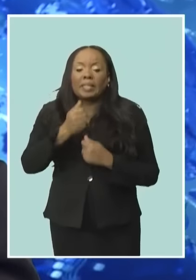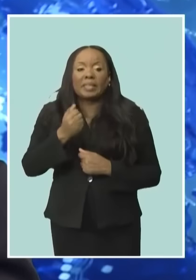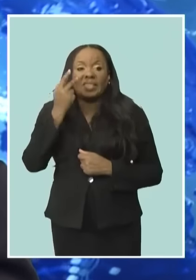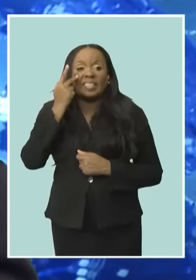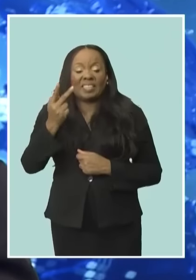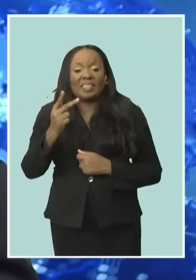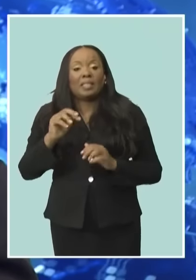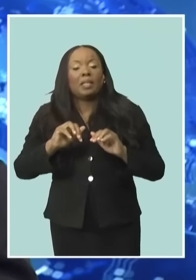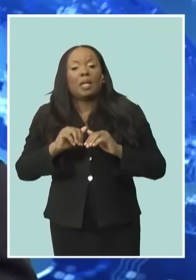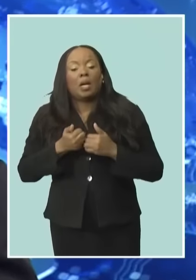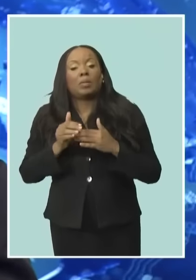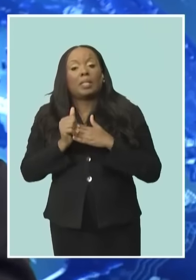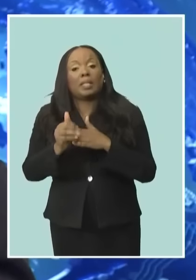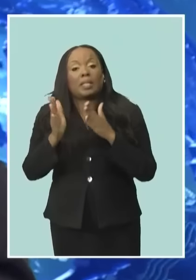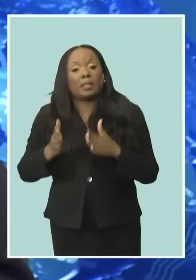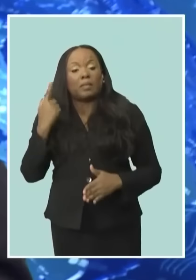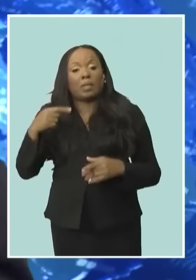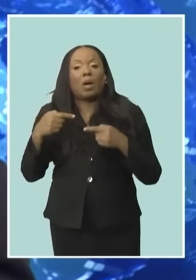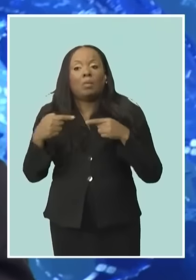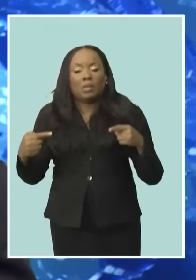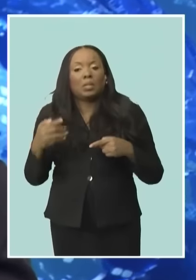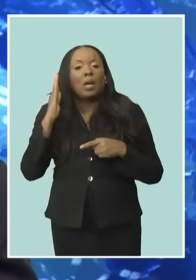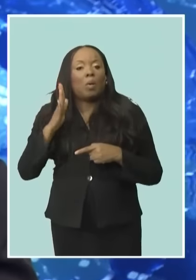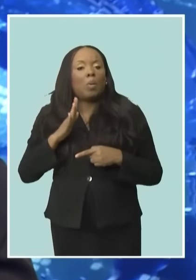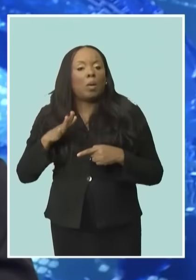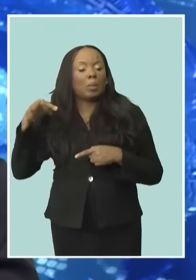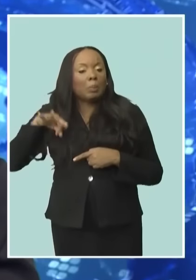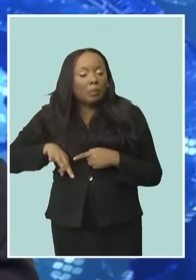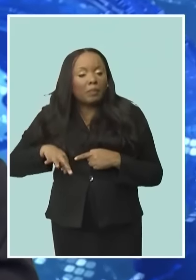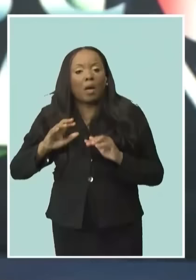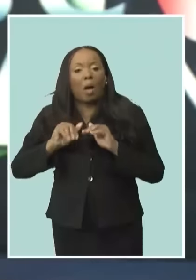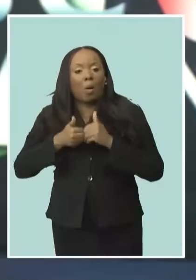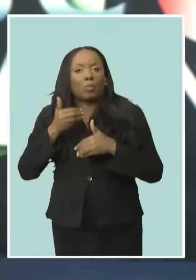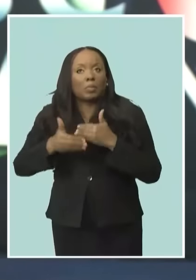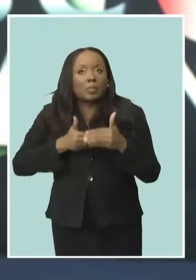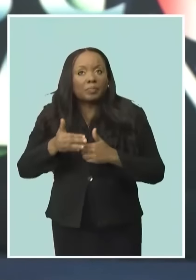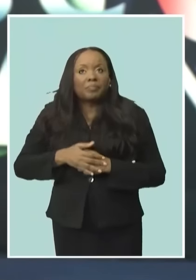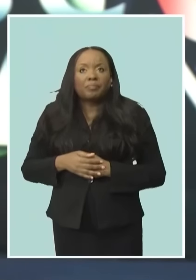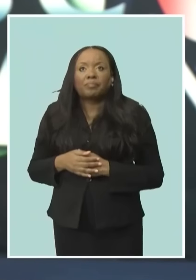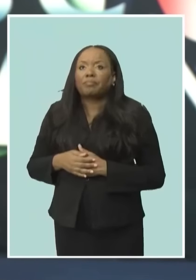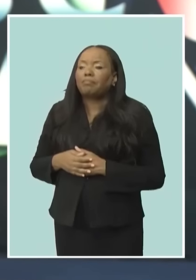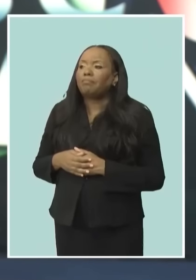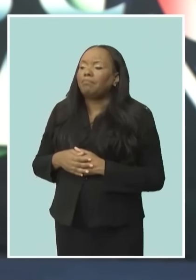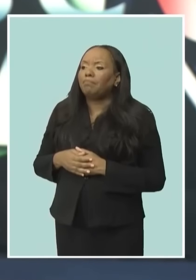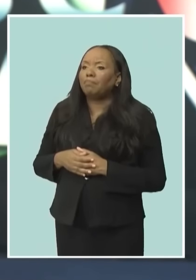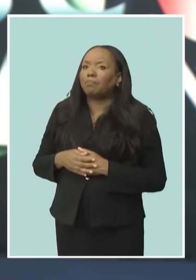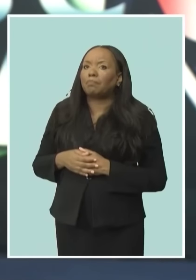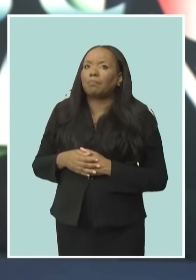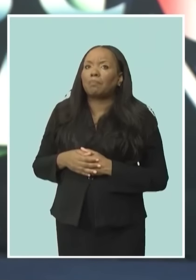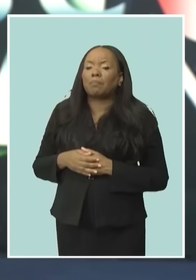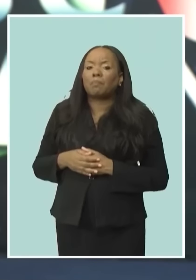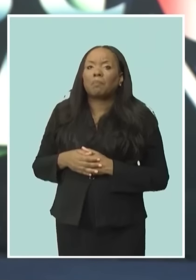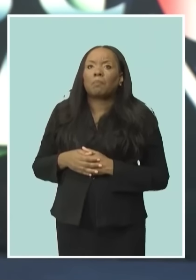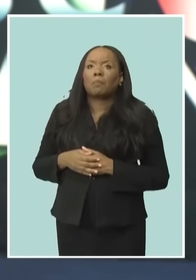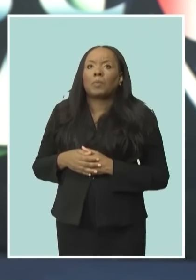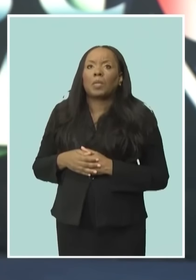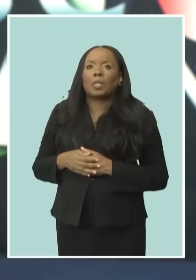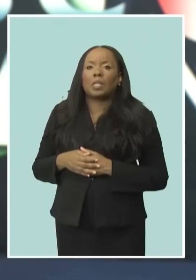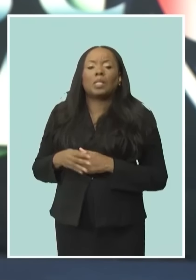the opposition. So from that perspective, yes, you get that balance that has come forward. In one of our earlier stories in the earlier block